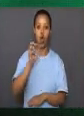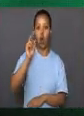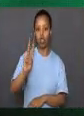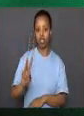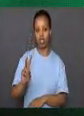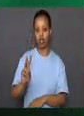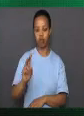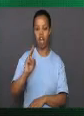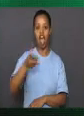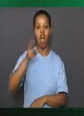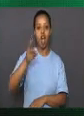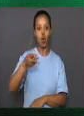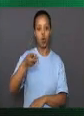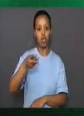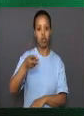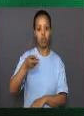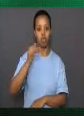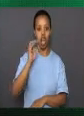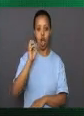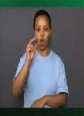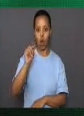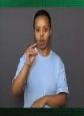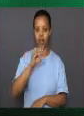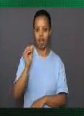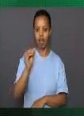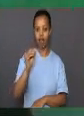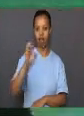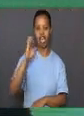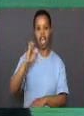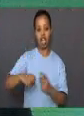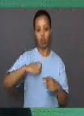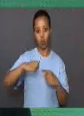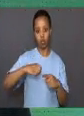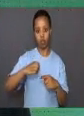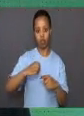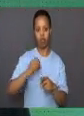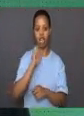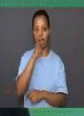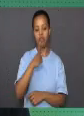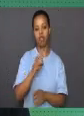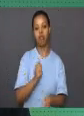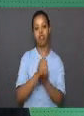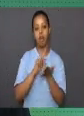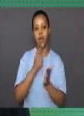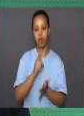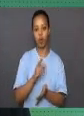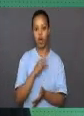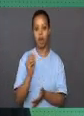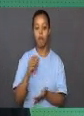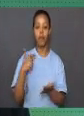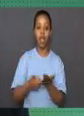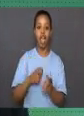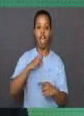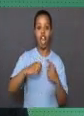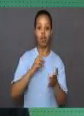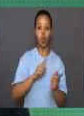oxygen, hydrogen ion, and electrons. This electron replaces